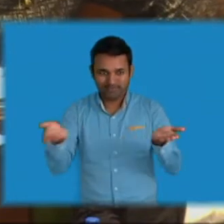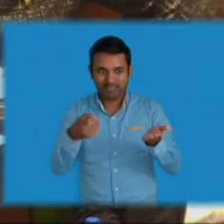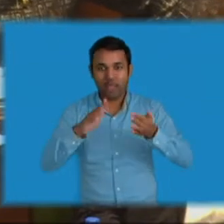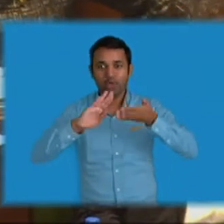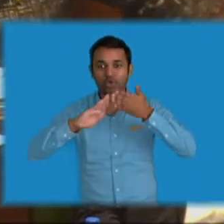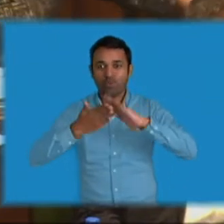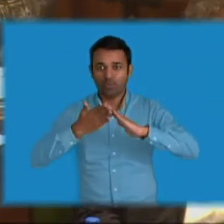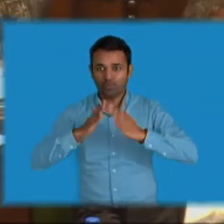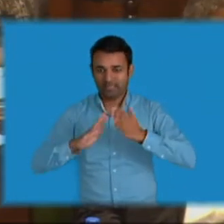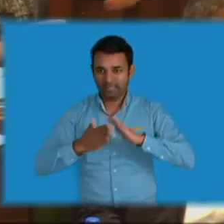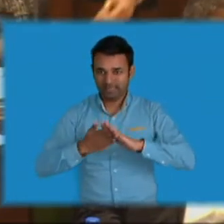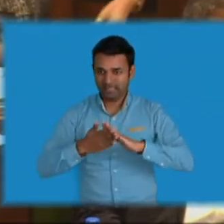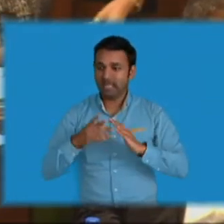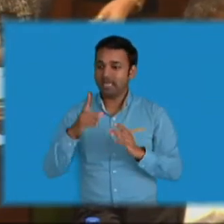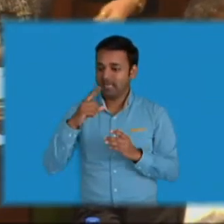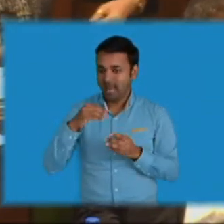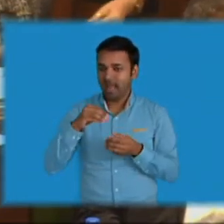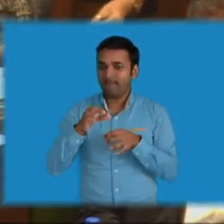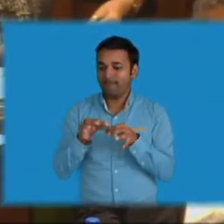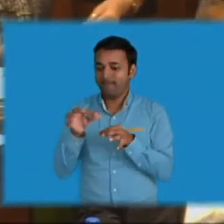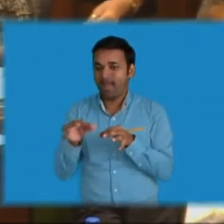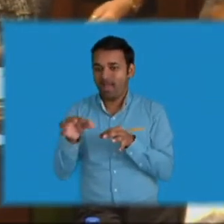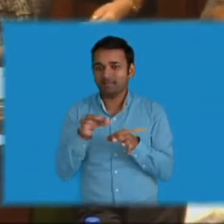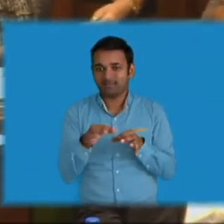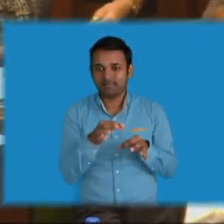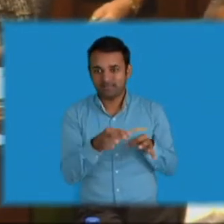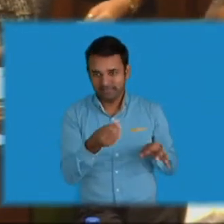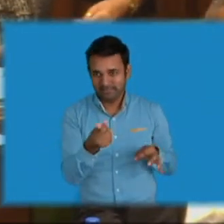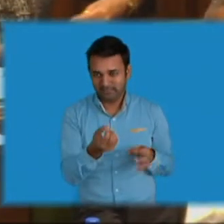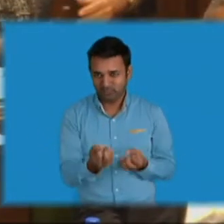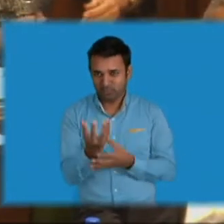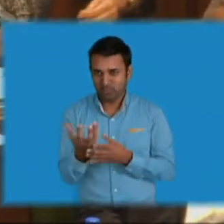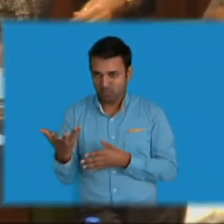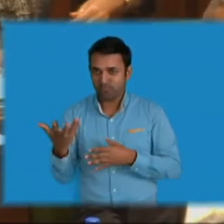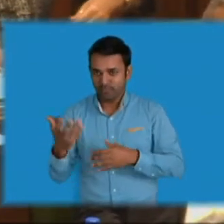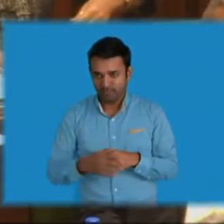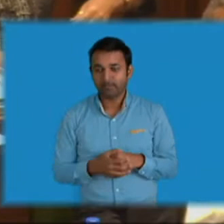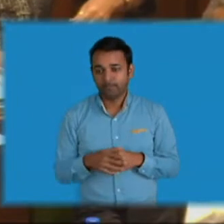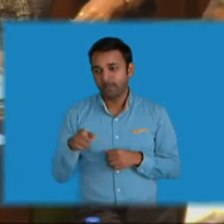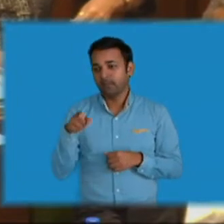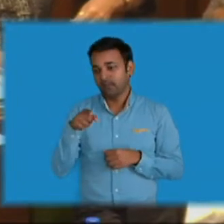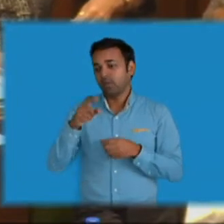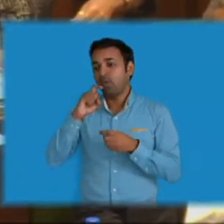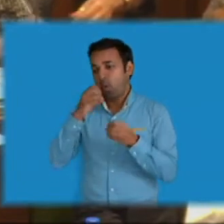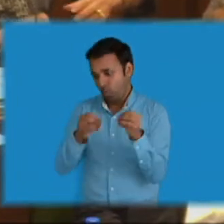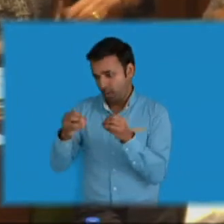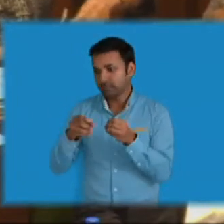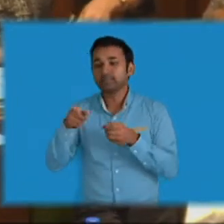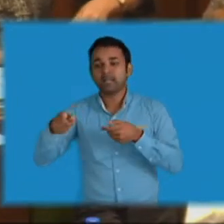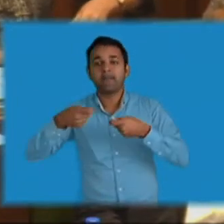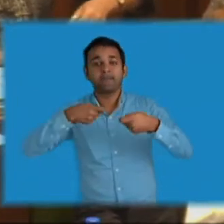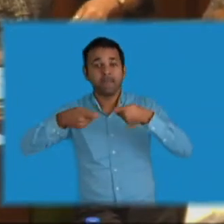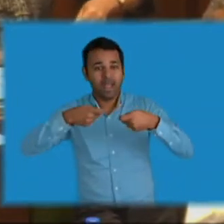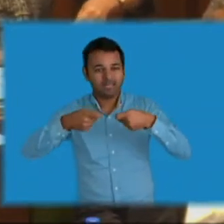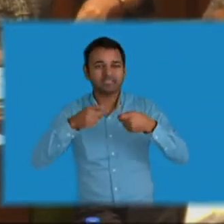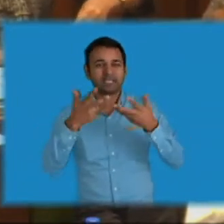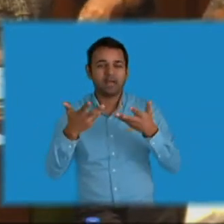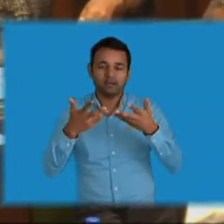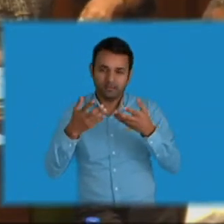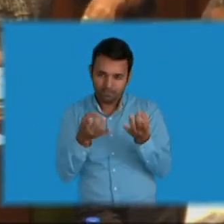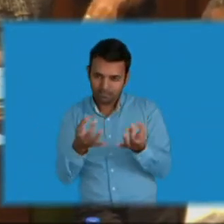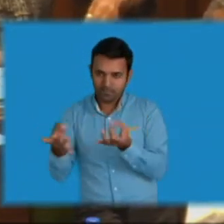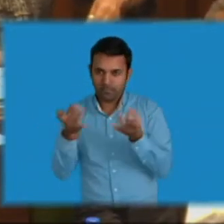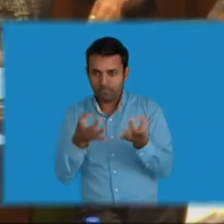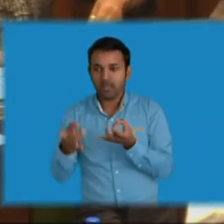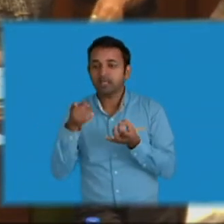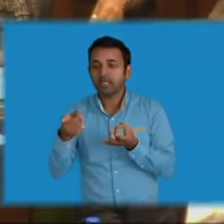while the company will address the land tenure and market arrangement. Ideally, private-public partnership is